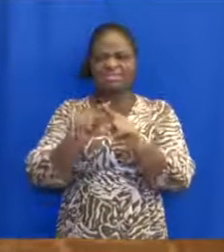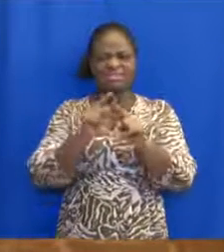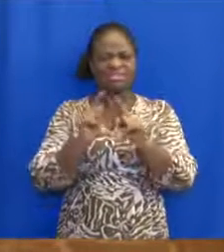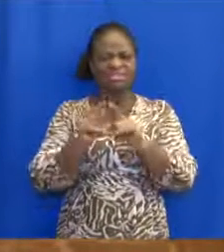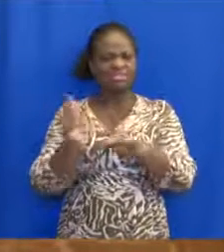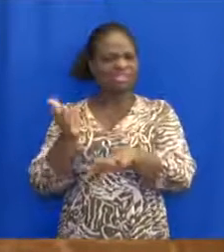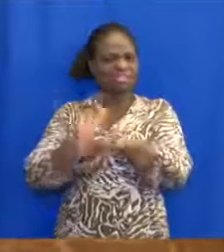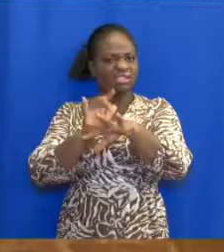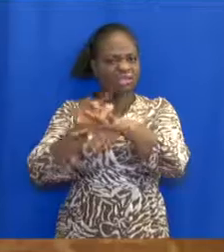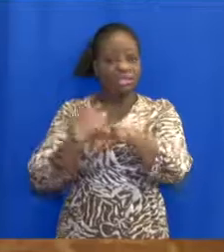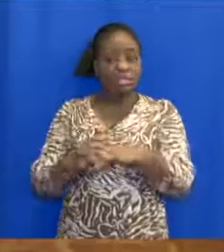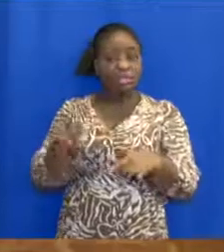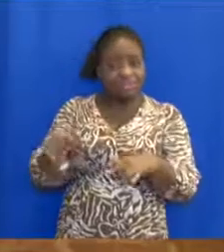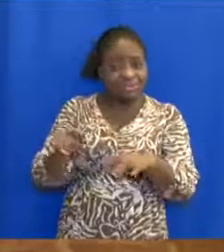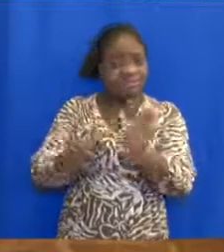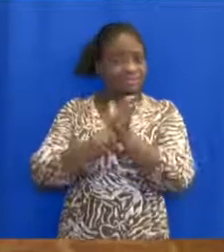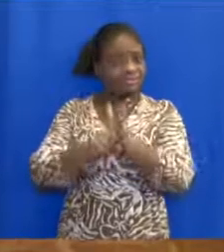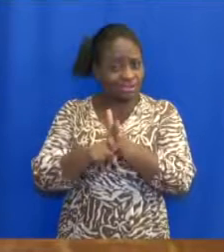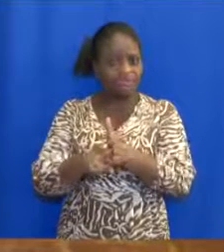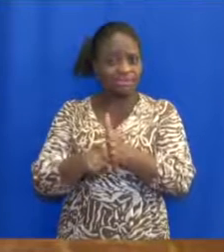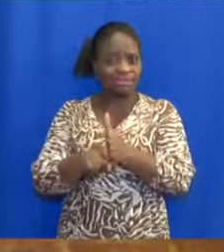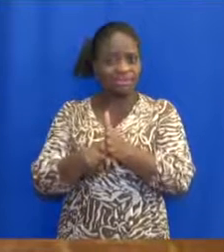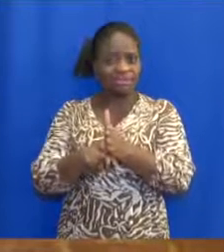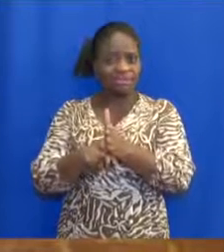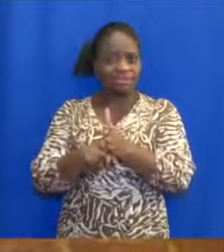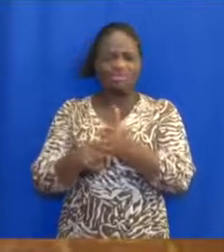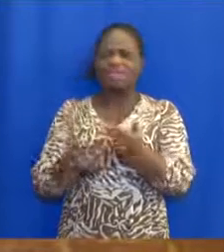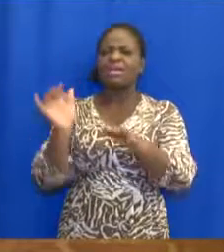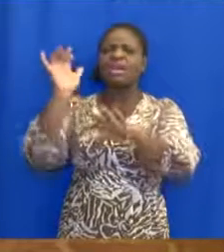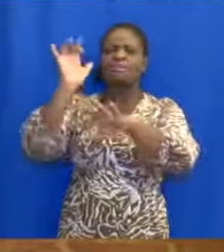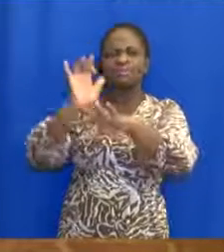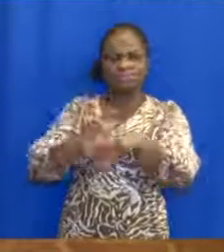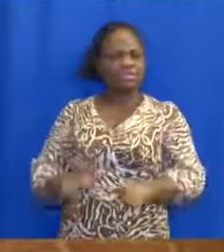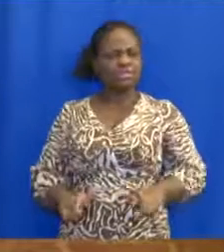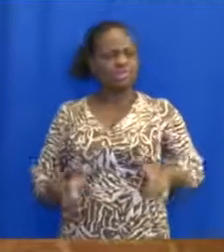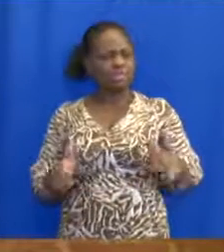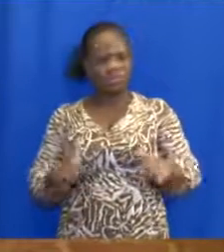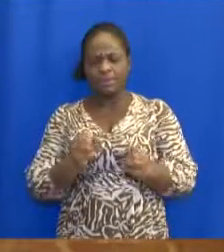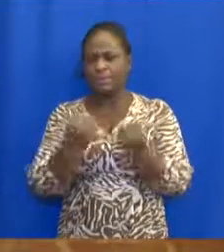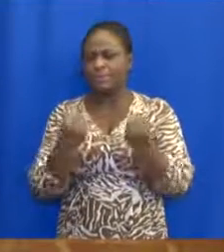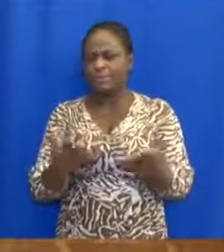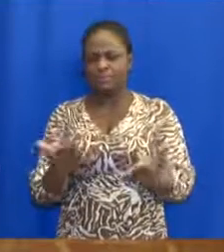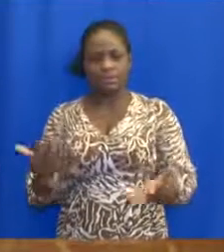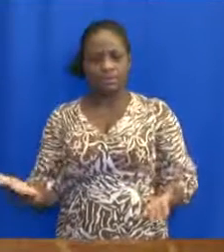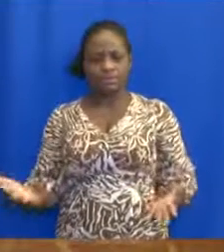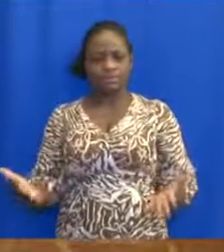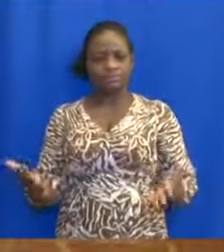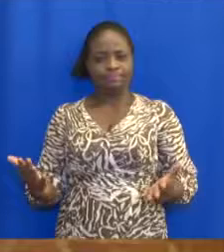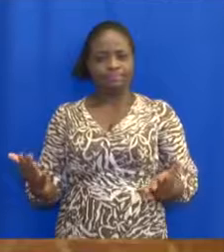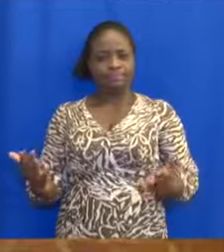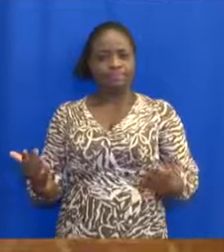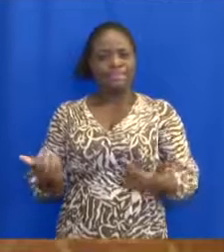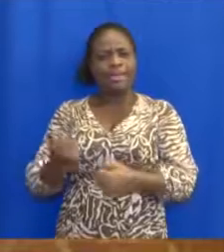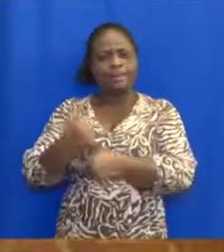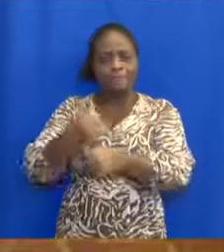proportions. This crisis, that dramatically affects lives and livelihoods, has plunged the